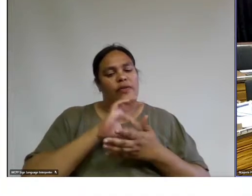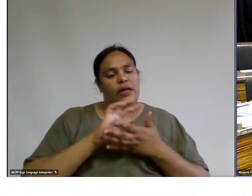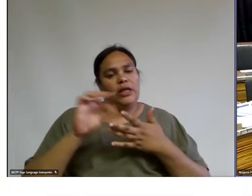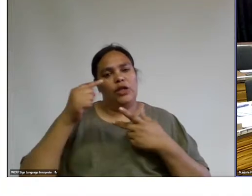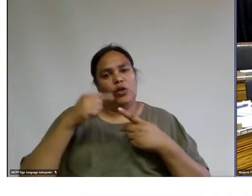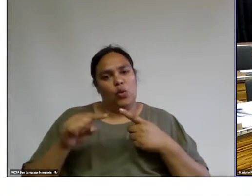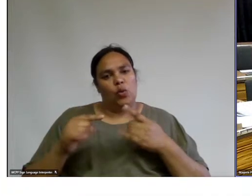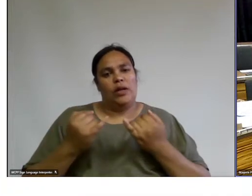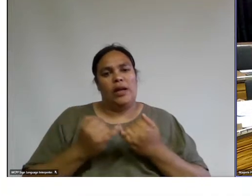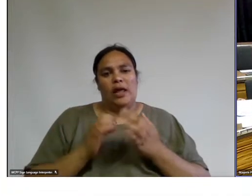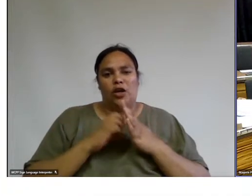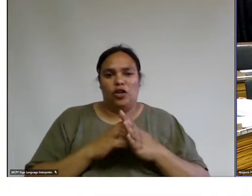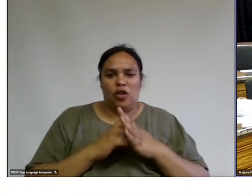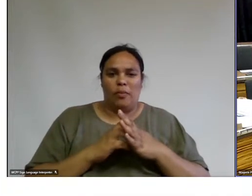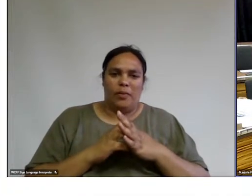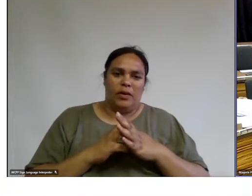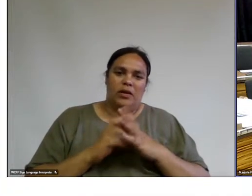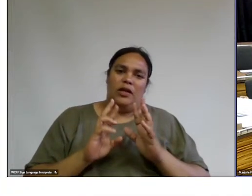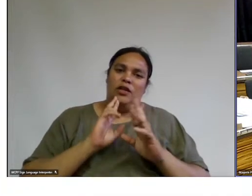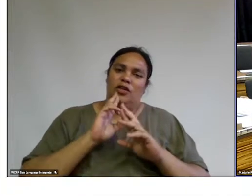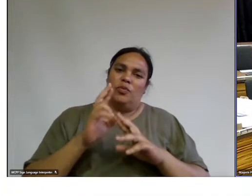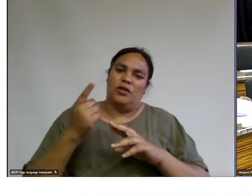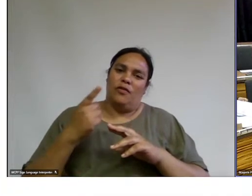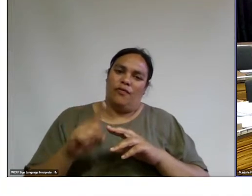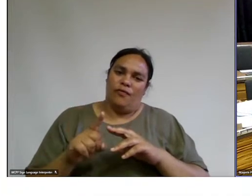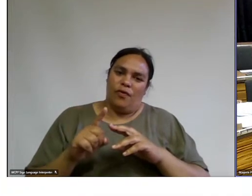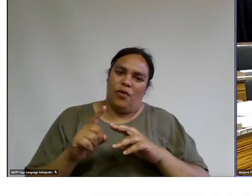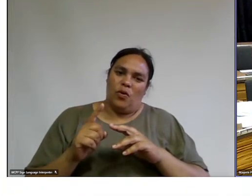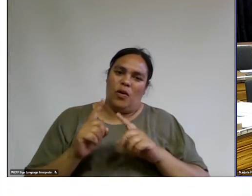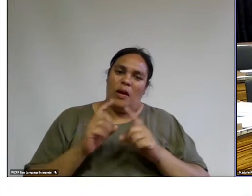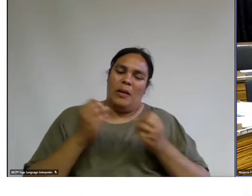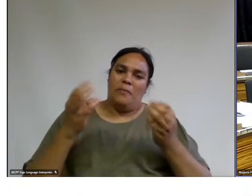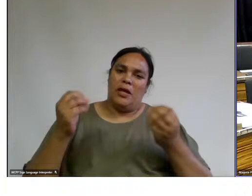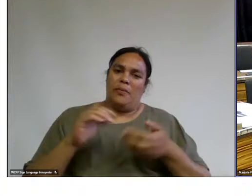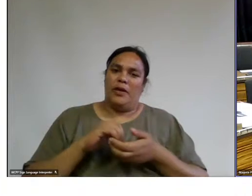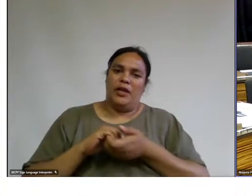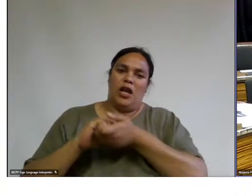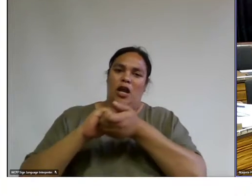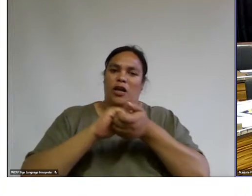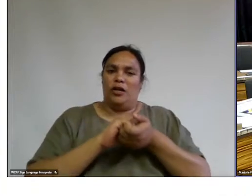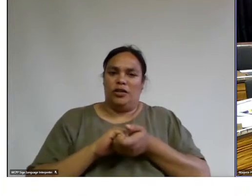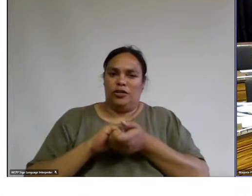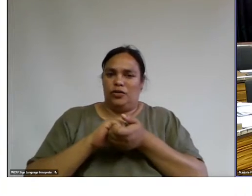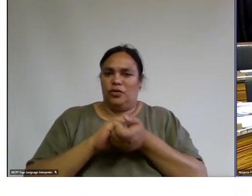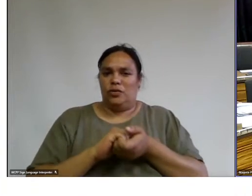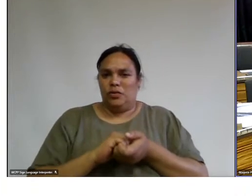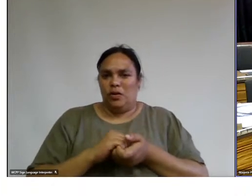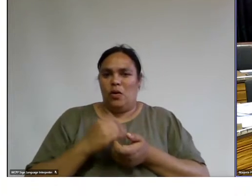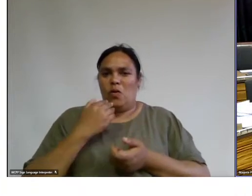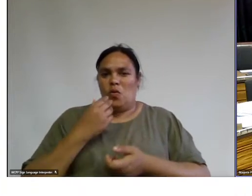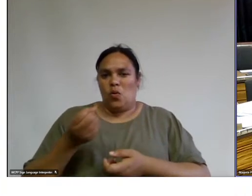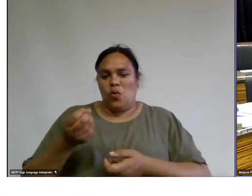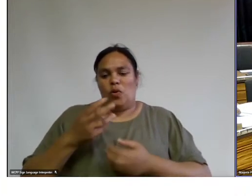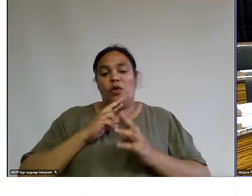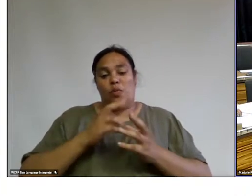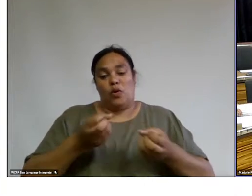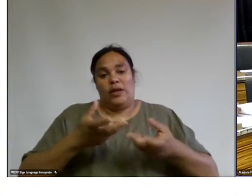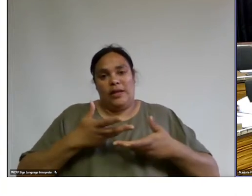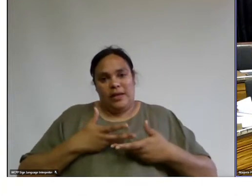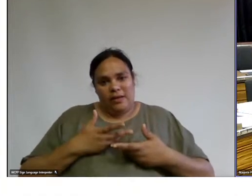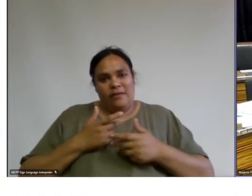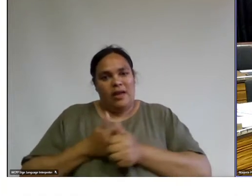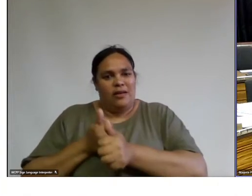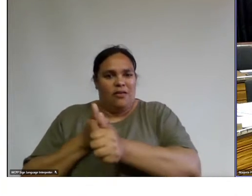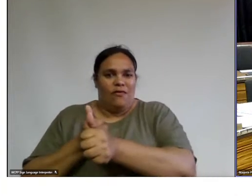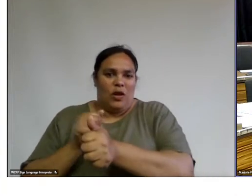for example, a responsiveness to the many agencies that actually have given us reports, and in a follow-up of that,